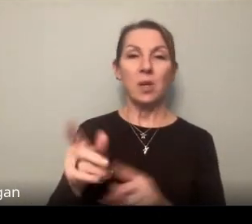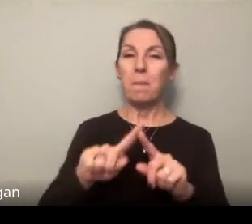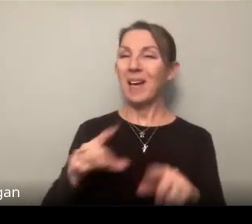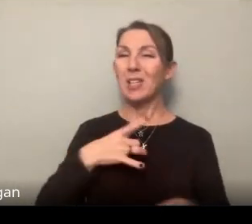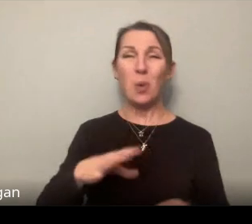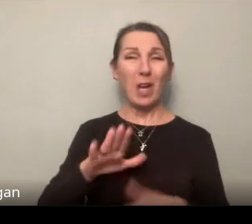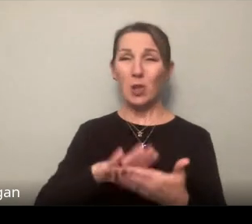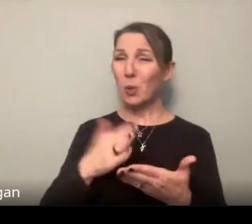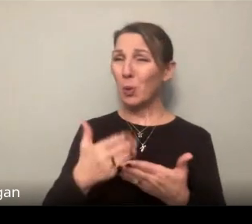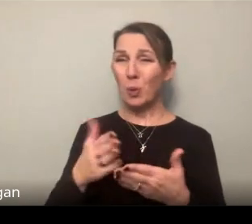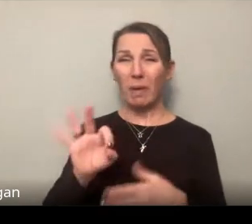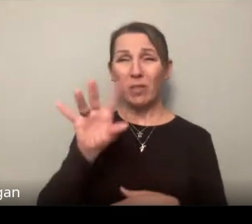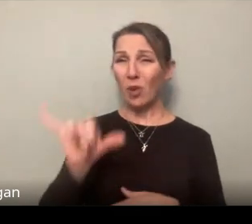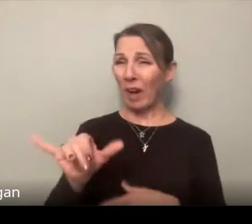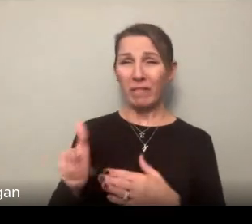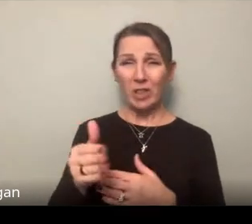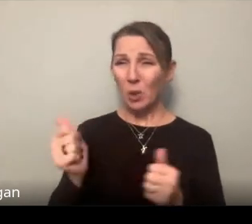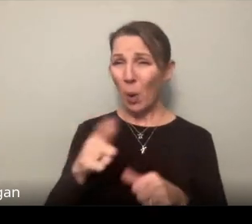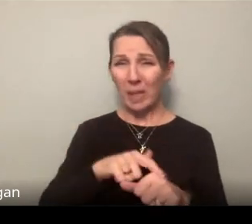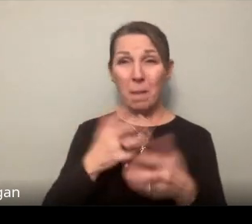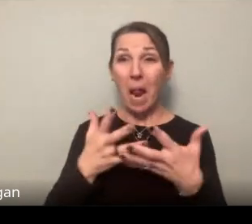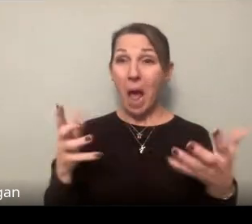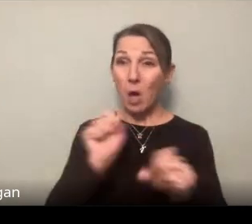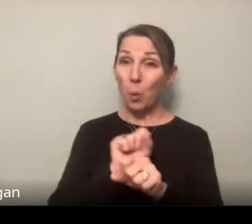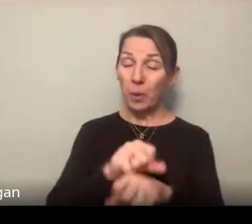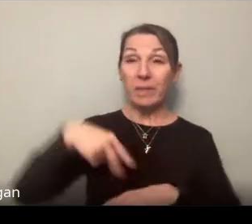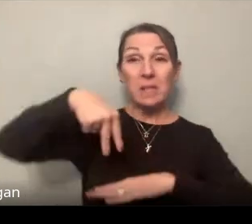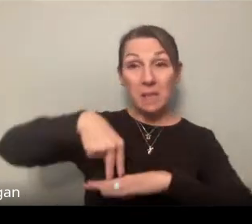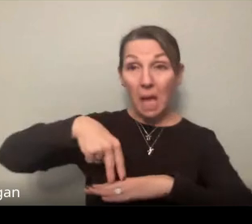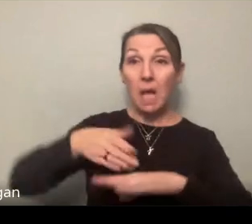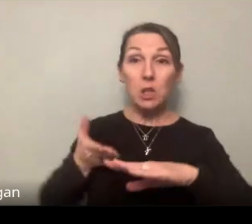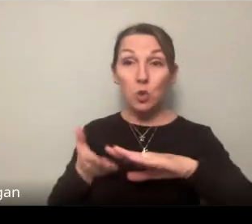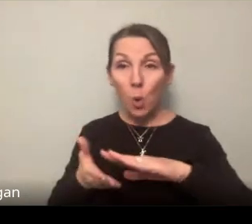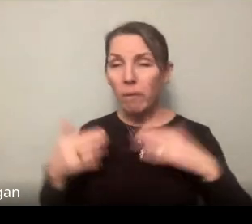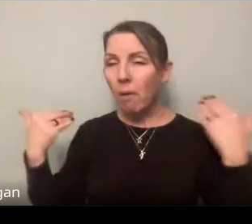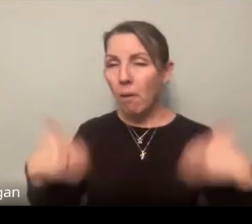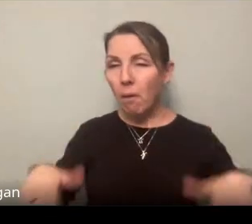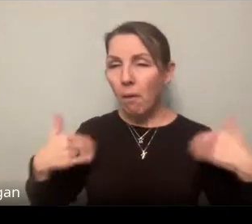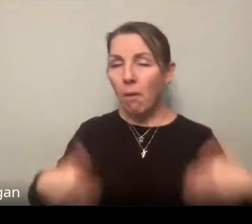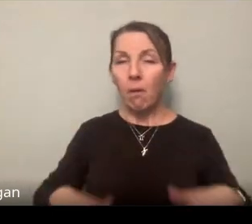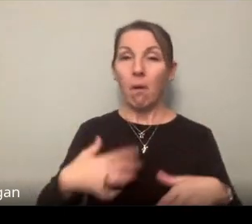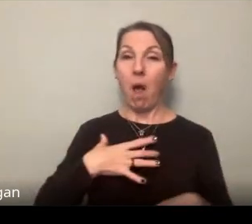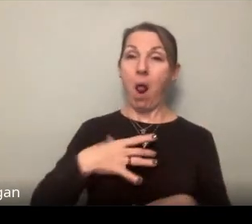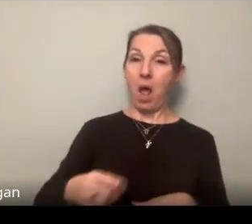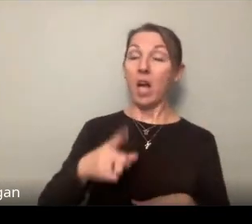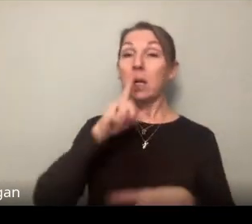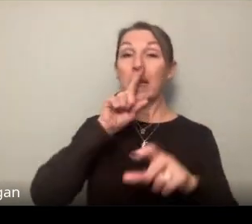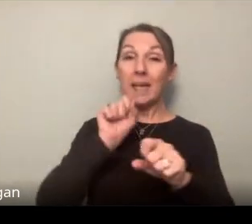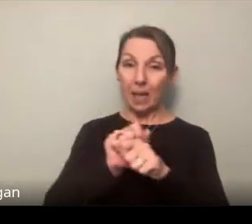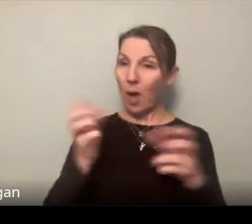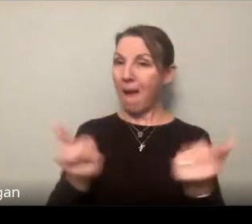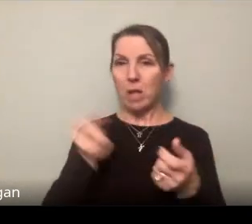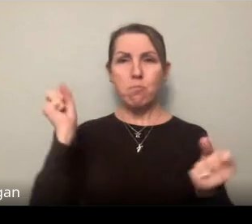to cook fried fish all the time because it's so much work. You gotta stand up over the stove. I like those meals that you can literally put everything together